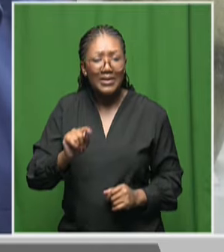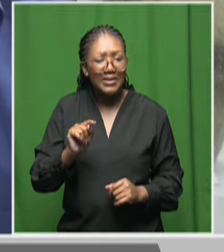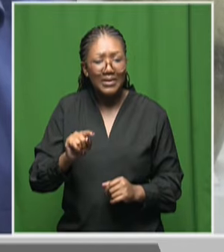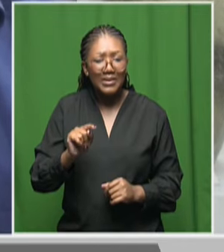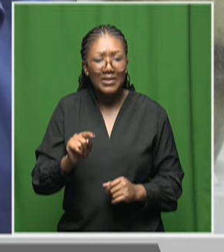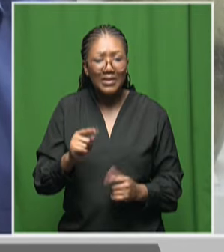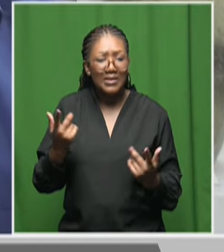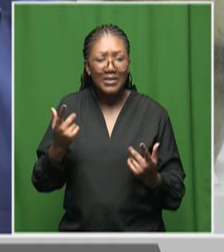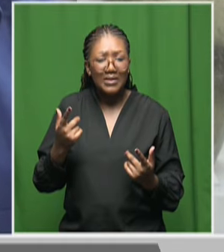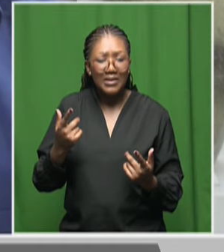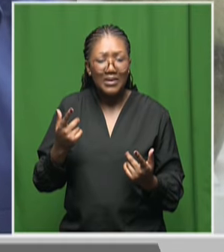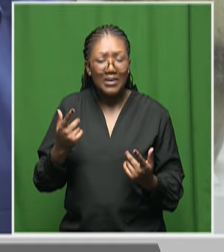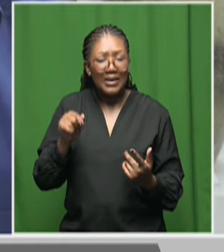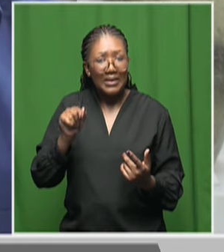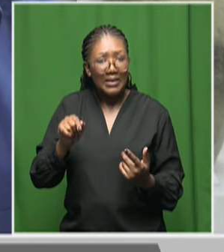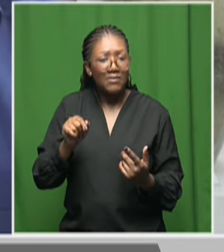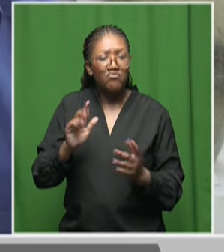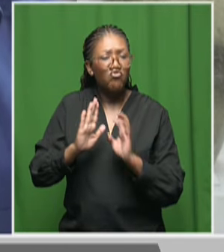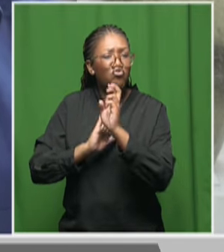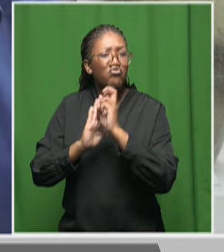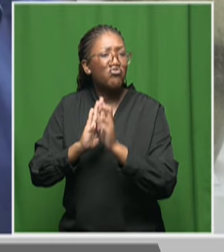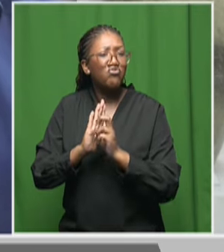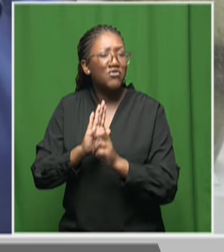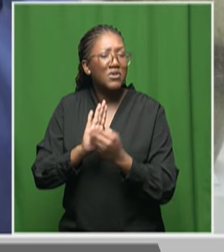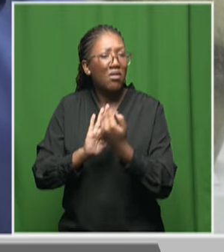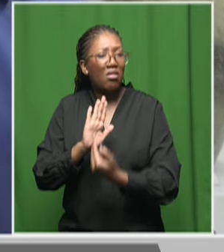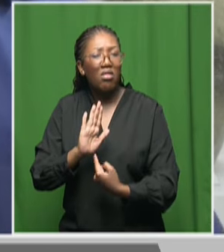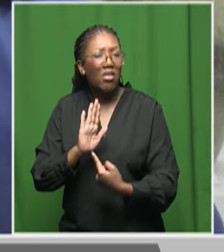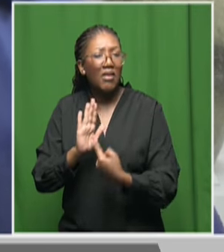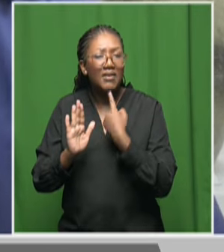what the instructions were.